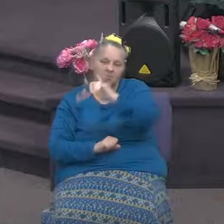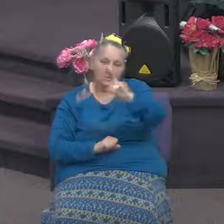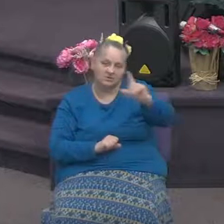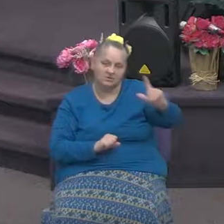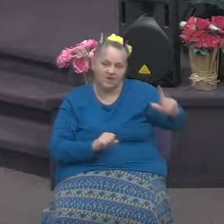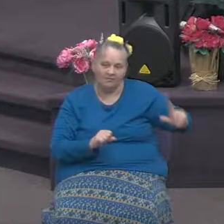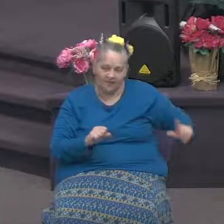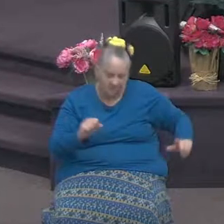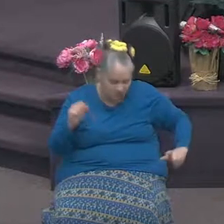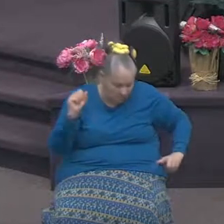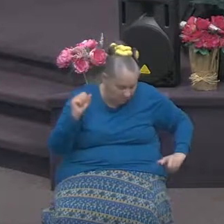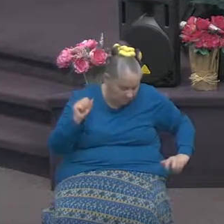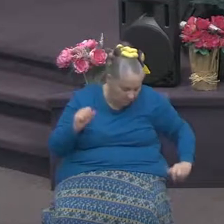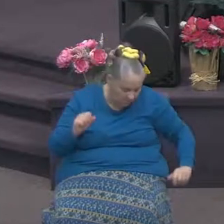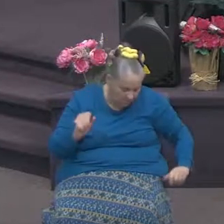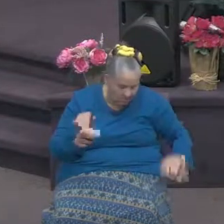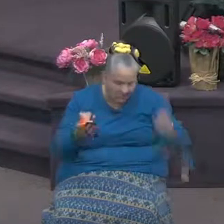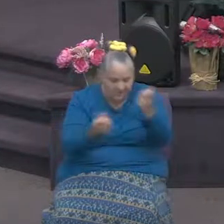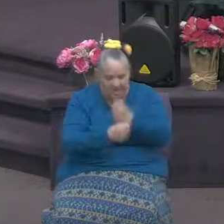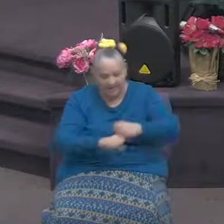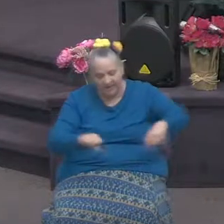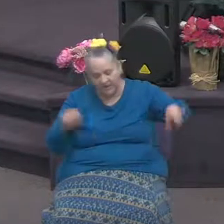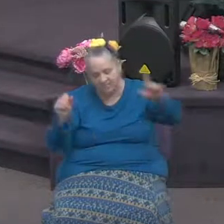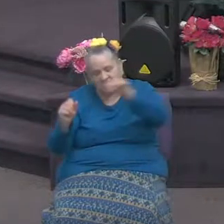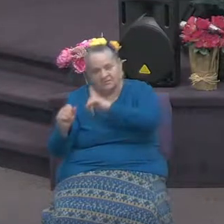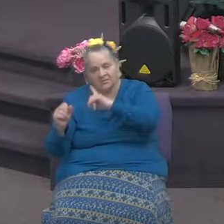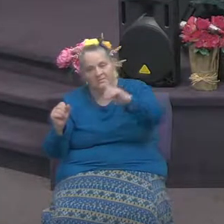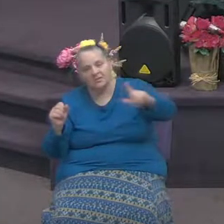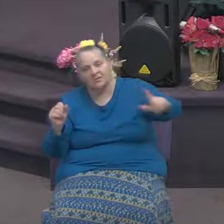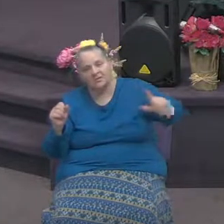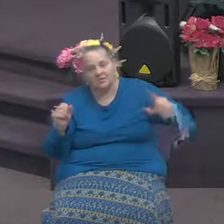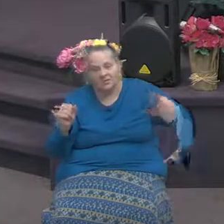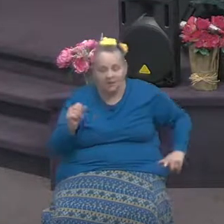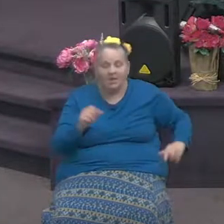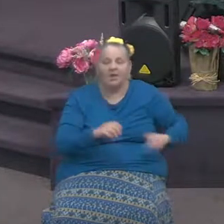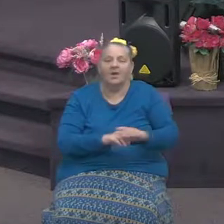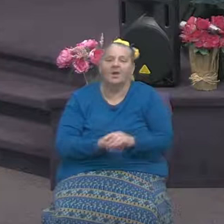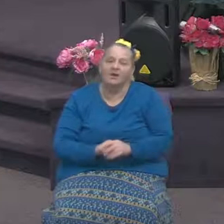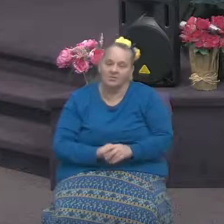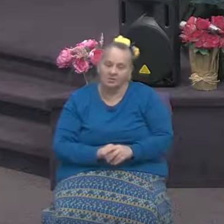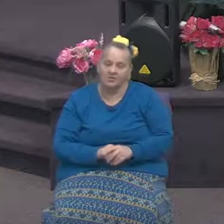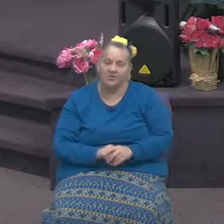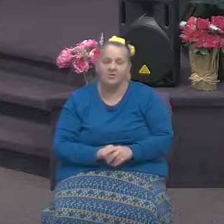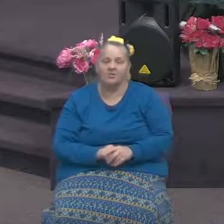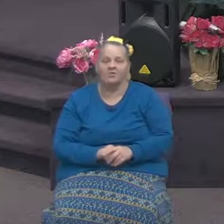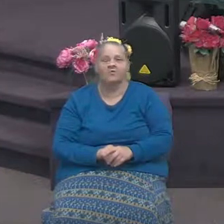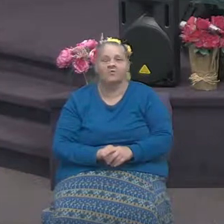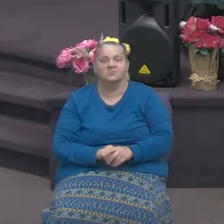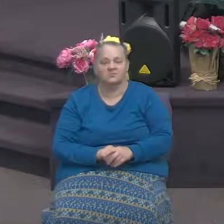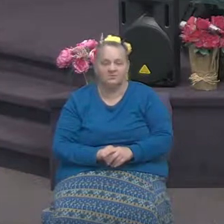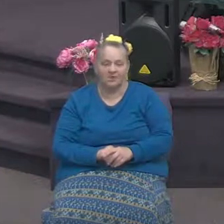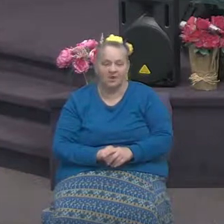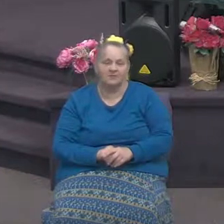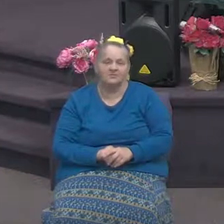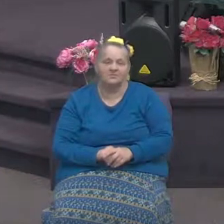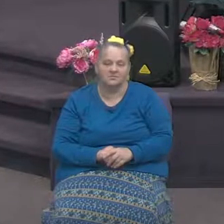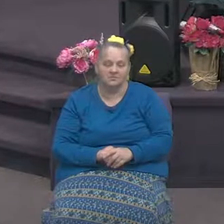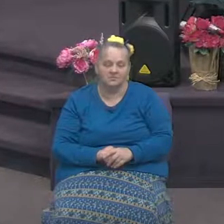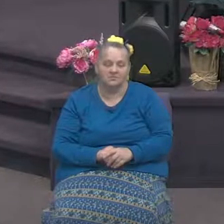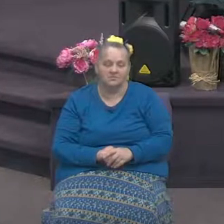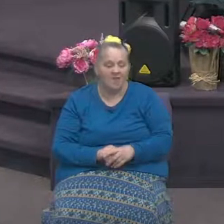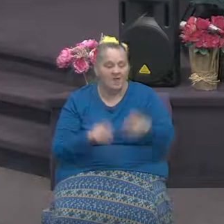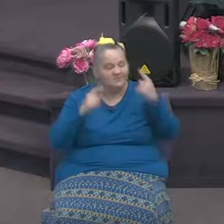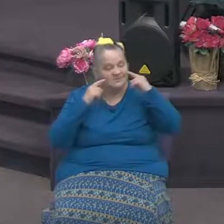The what? The what? The salvation of the Lord. I